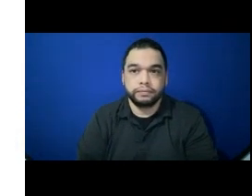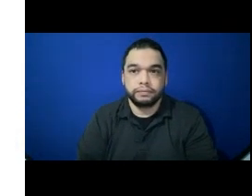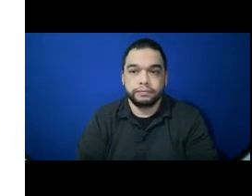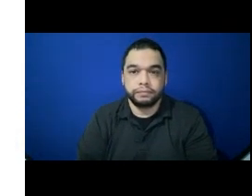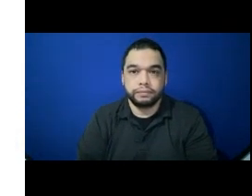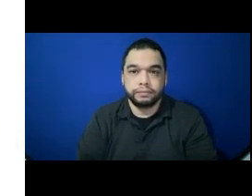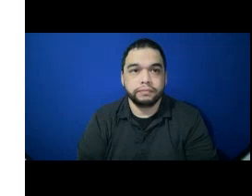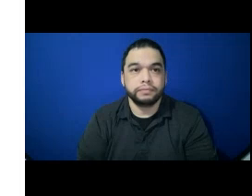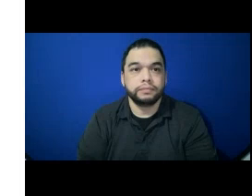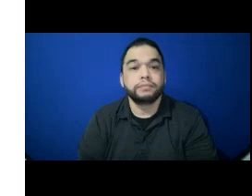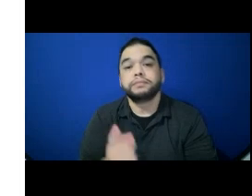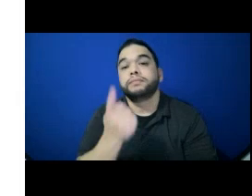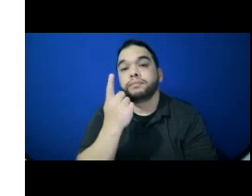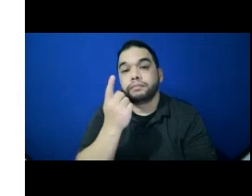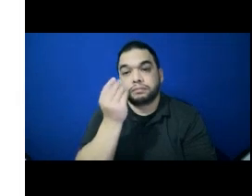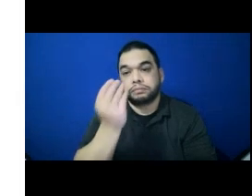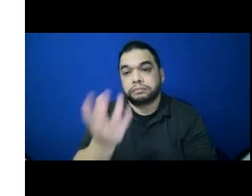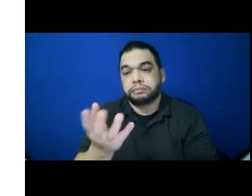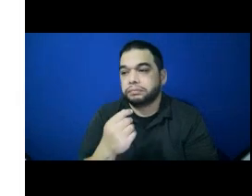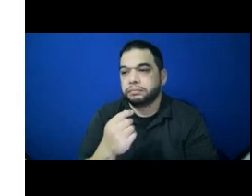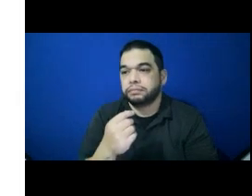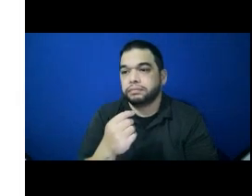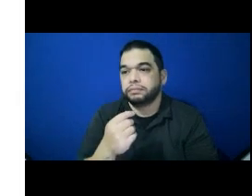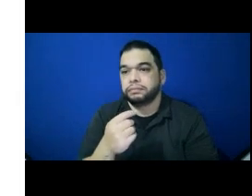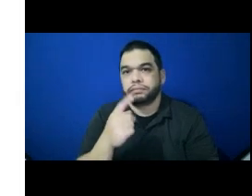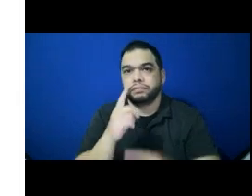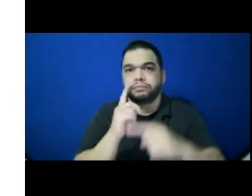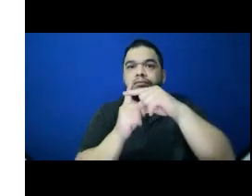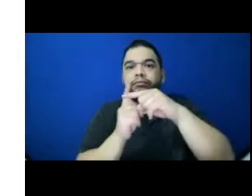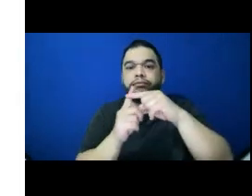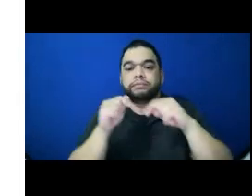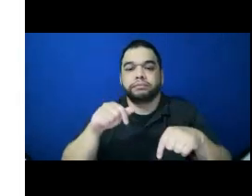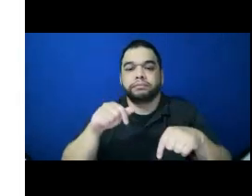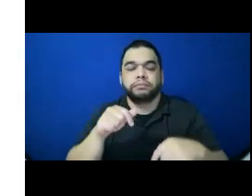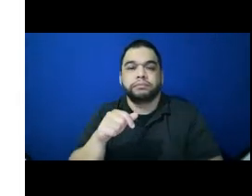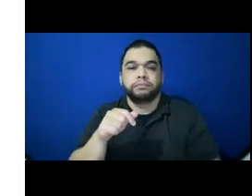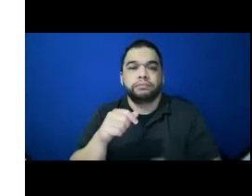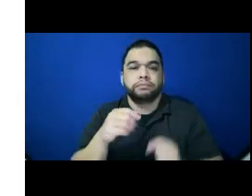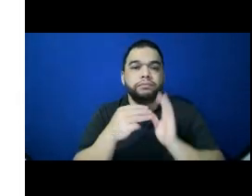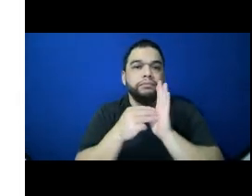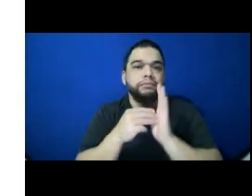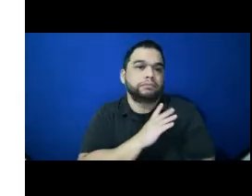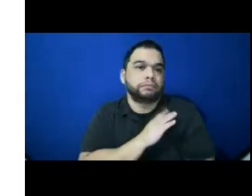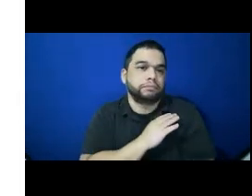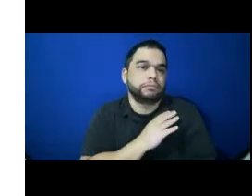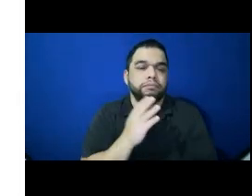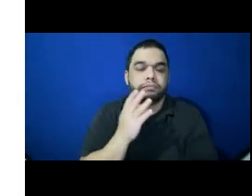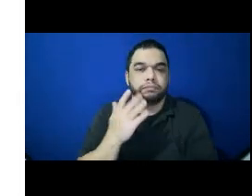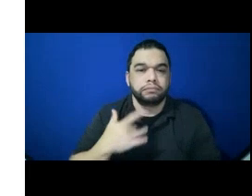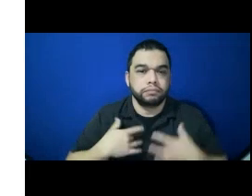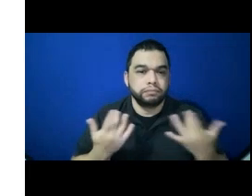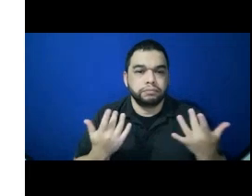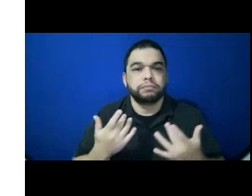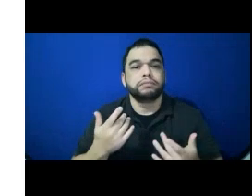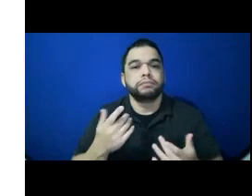One of the strengths of this learning module, we feel, is that it's really built on sound